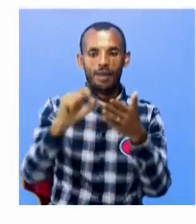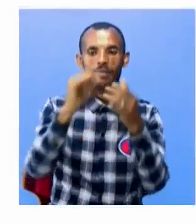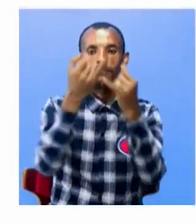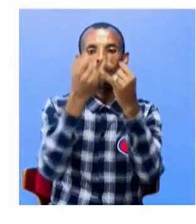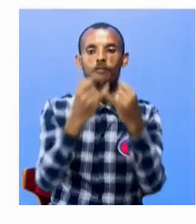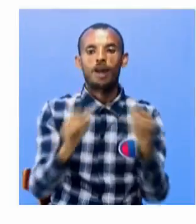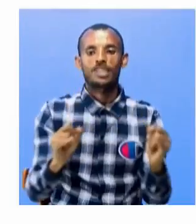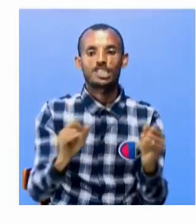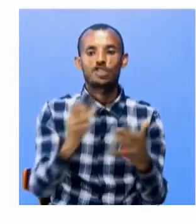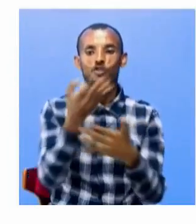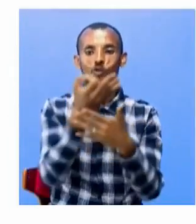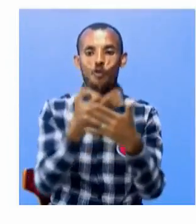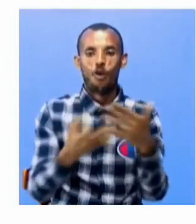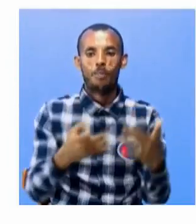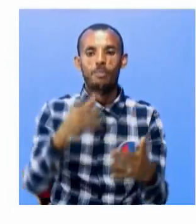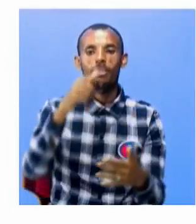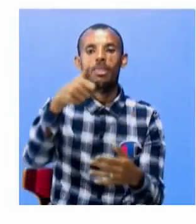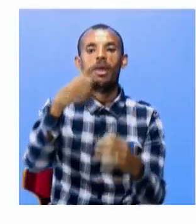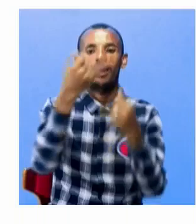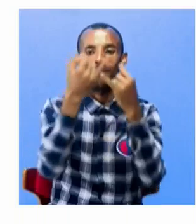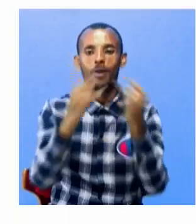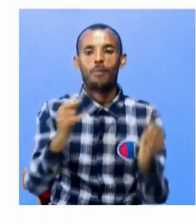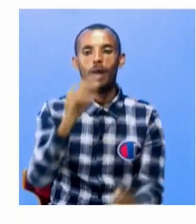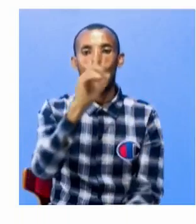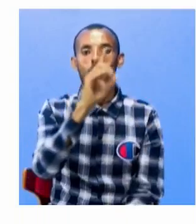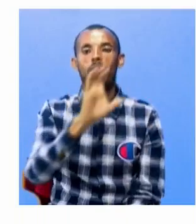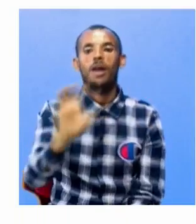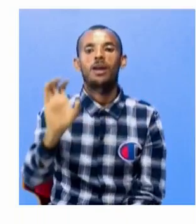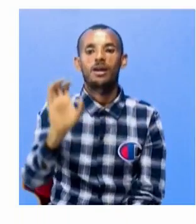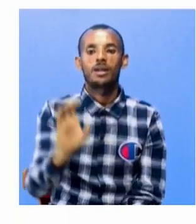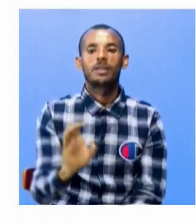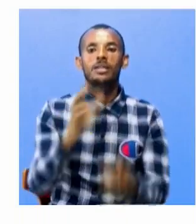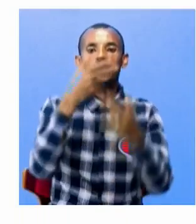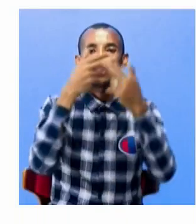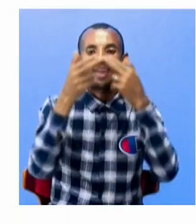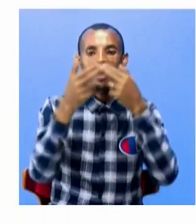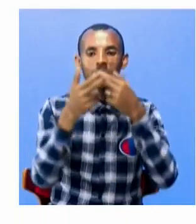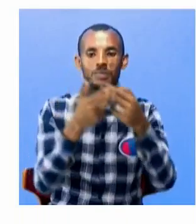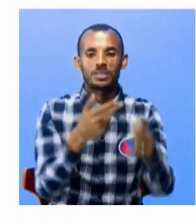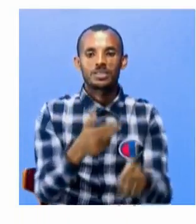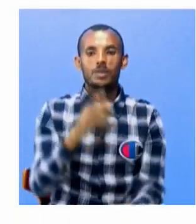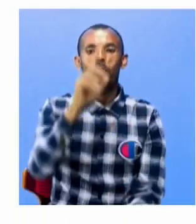it is 10 out of 100 times